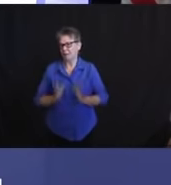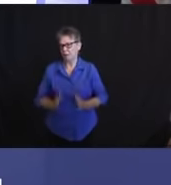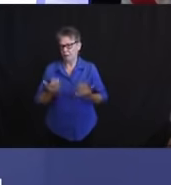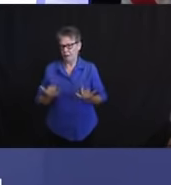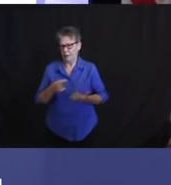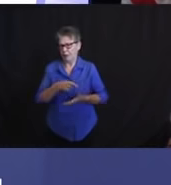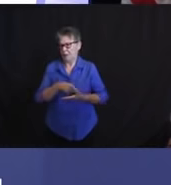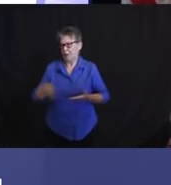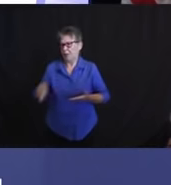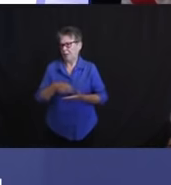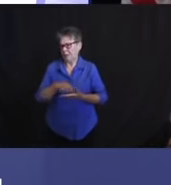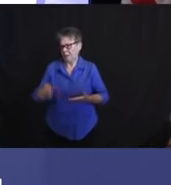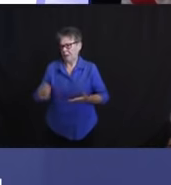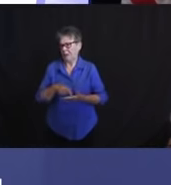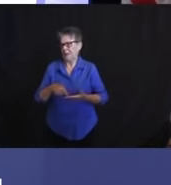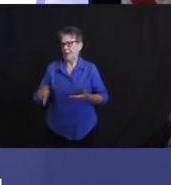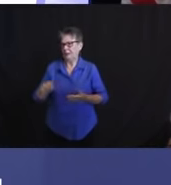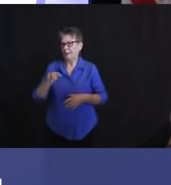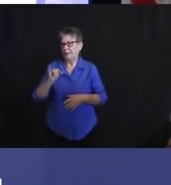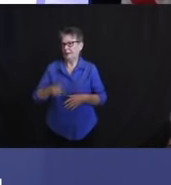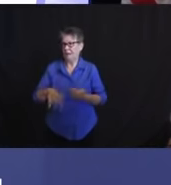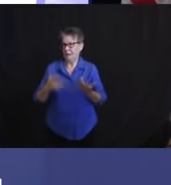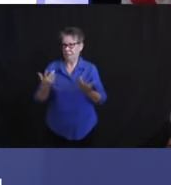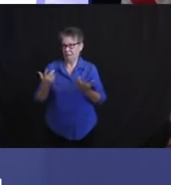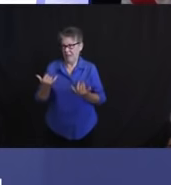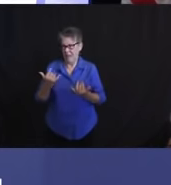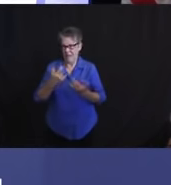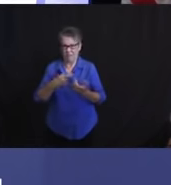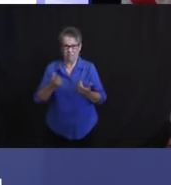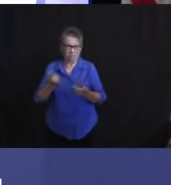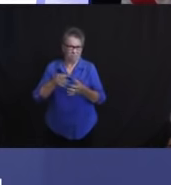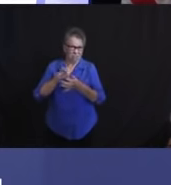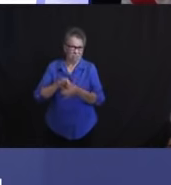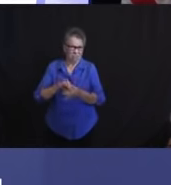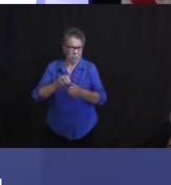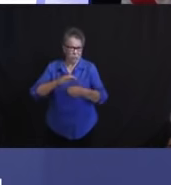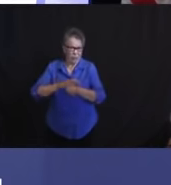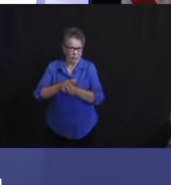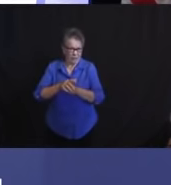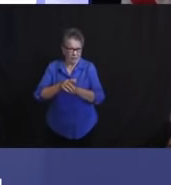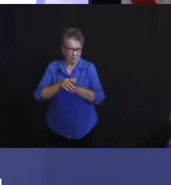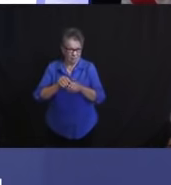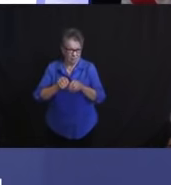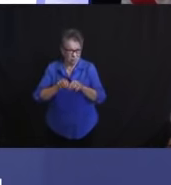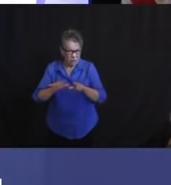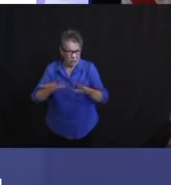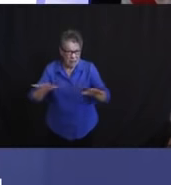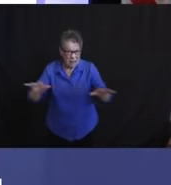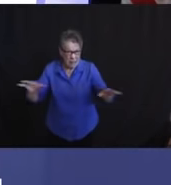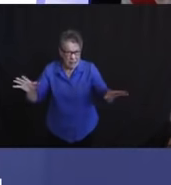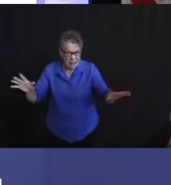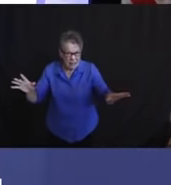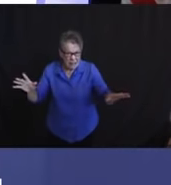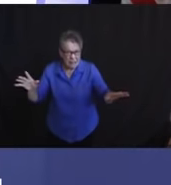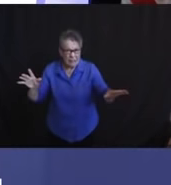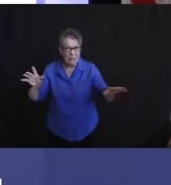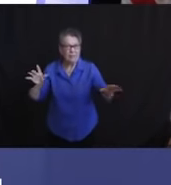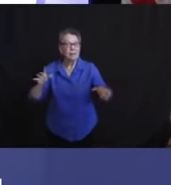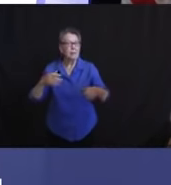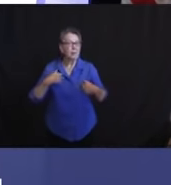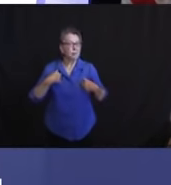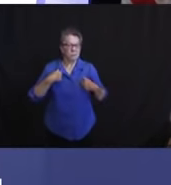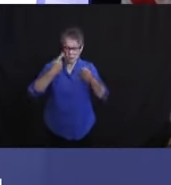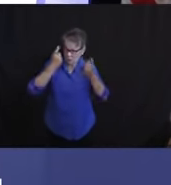country. So, amplifying what the governor has shared, Dr. Anthony Fauci, director of the National Institute of Allergy